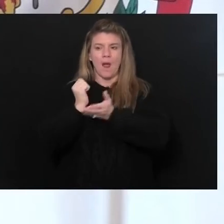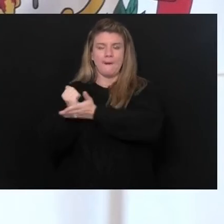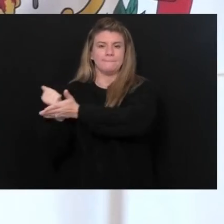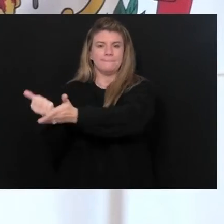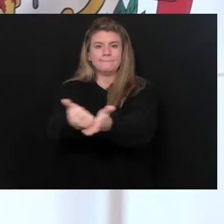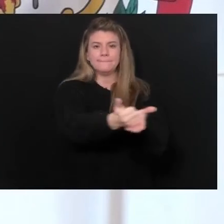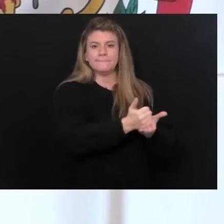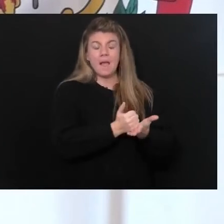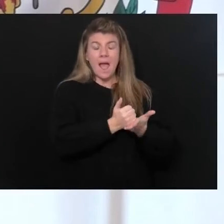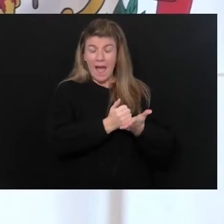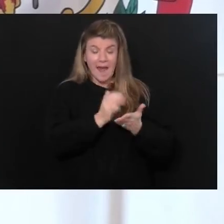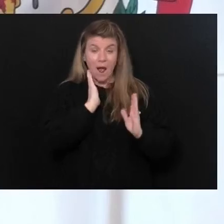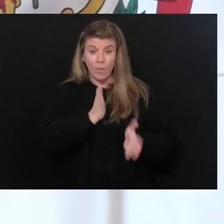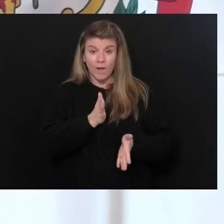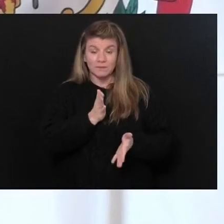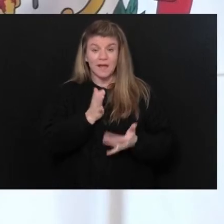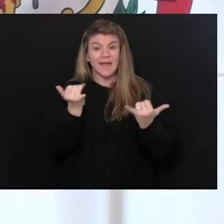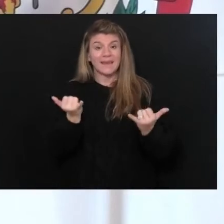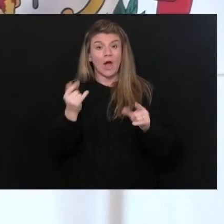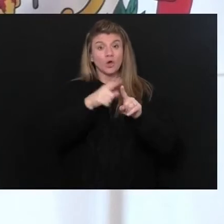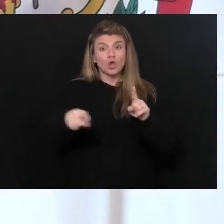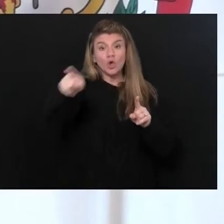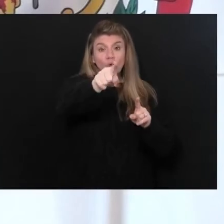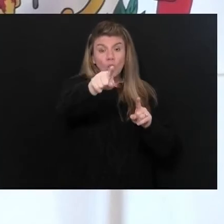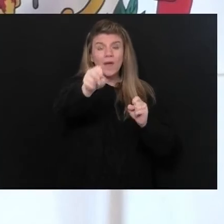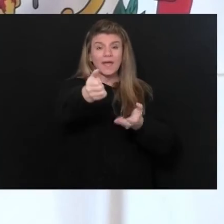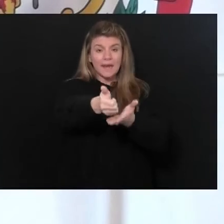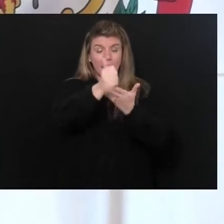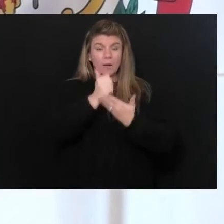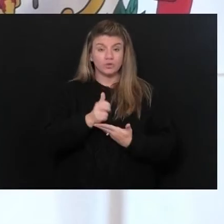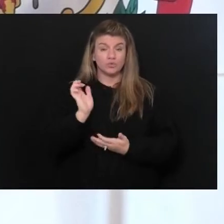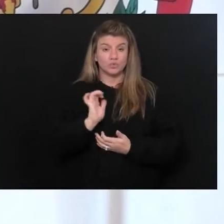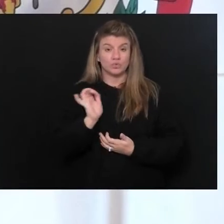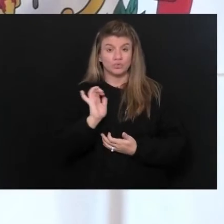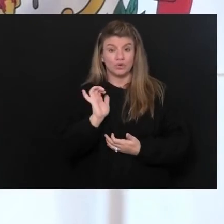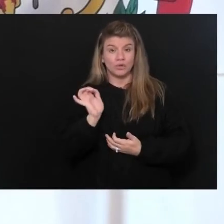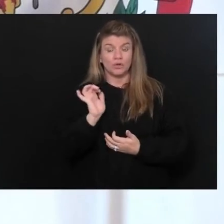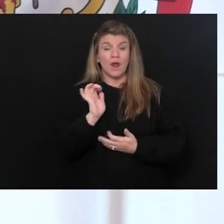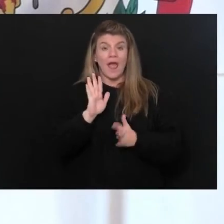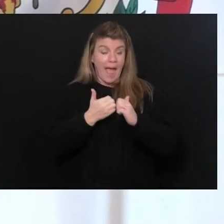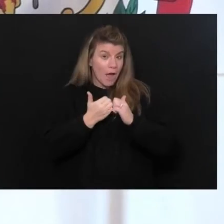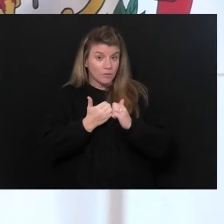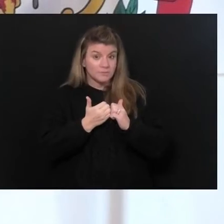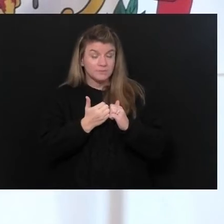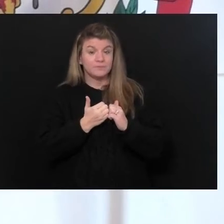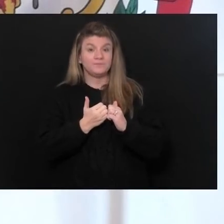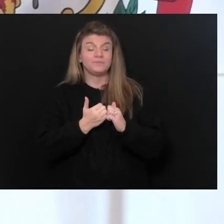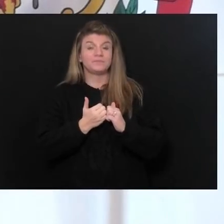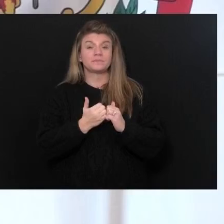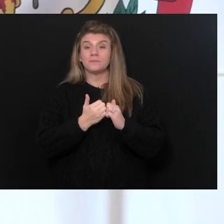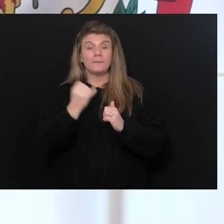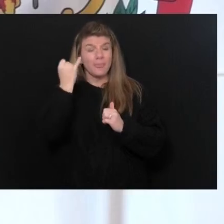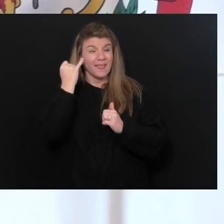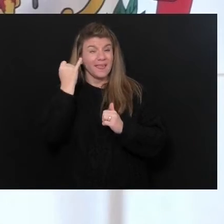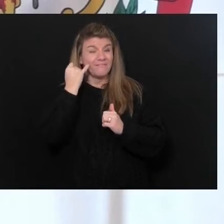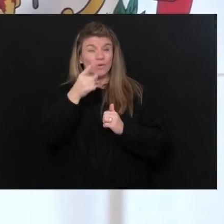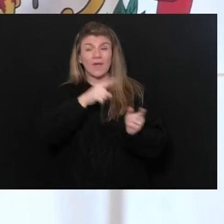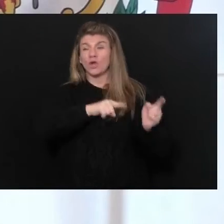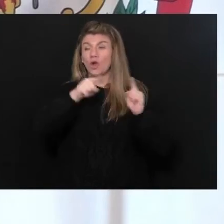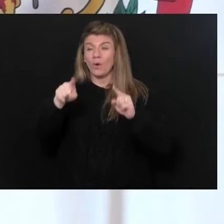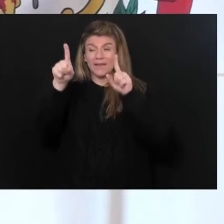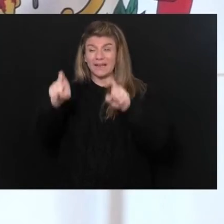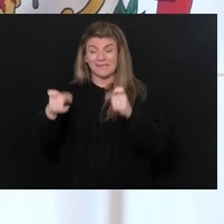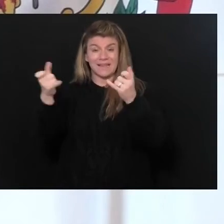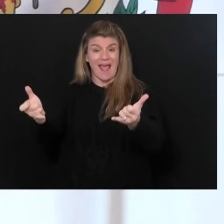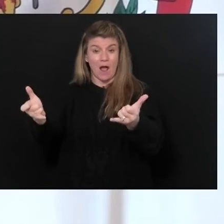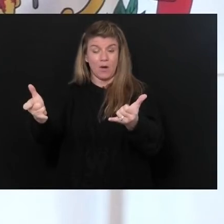more help. Now, you as West Virginians can help us in just doing this. Just if you can go get tested